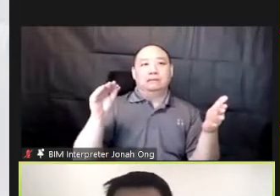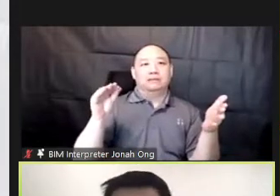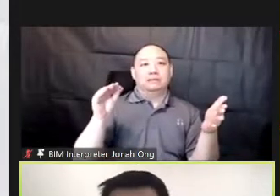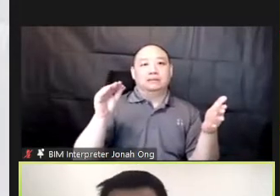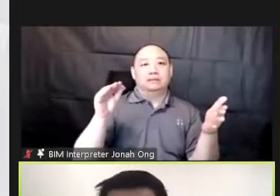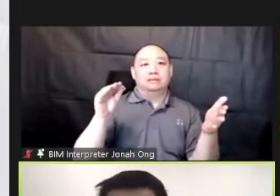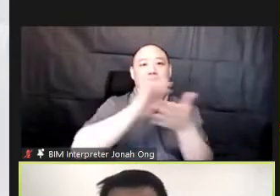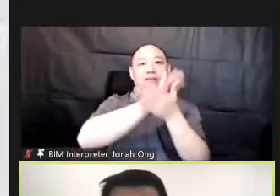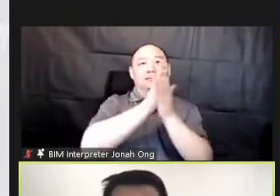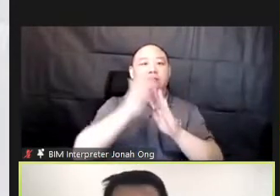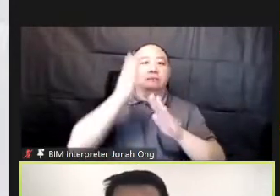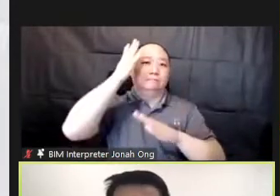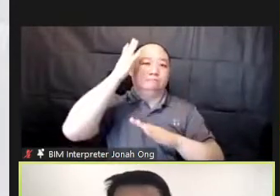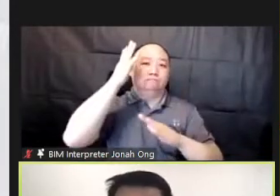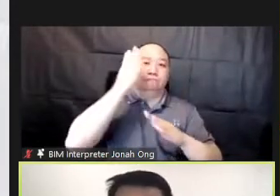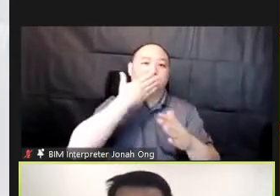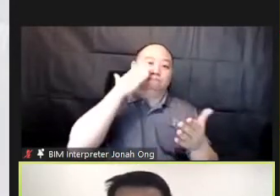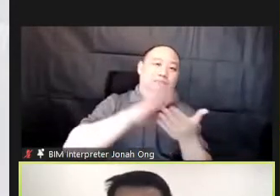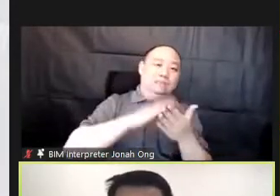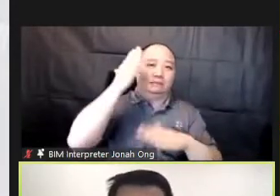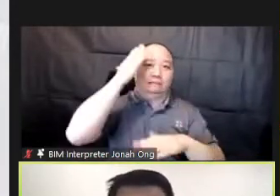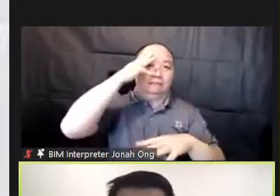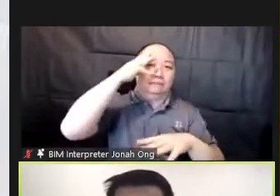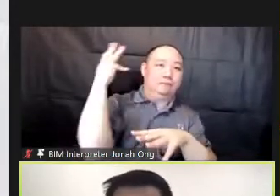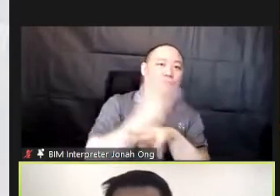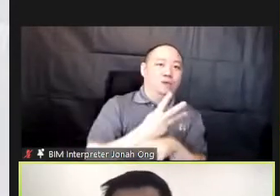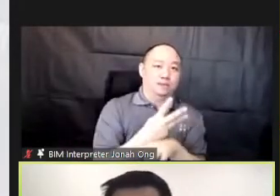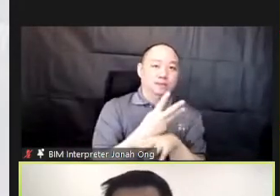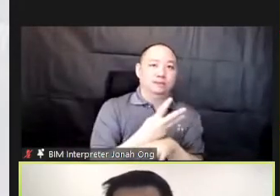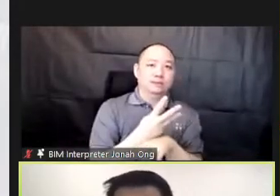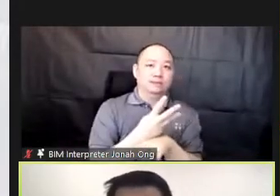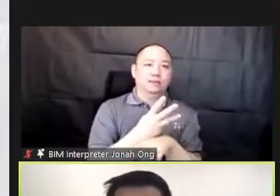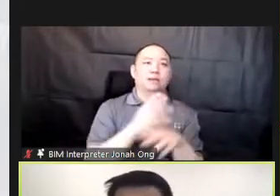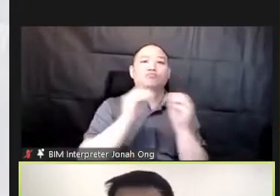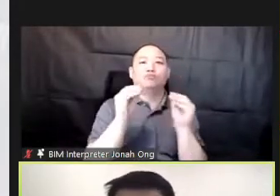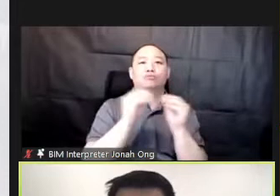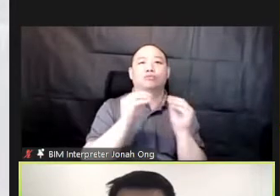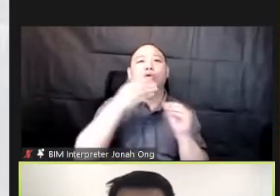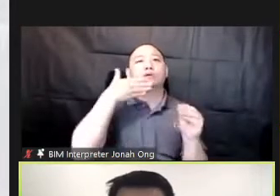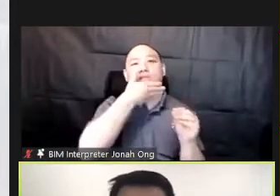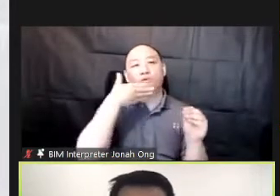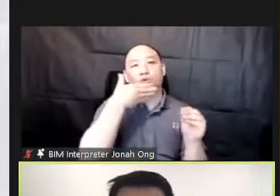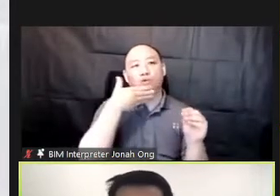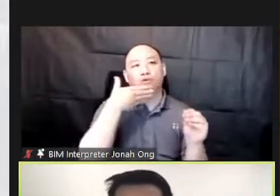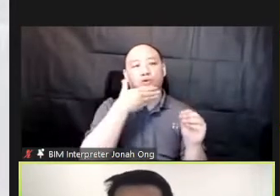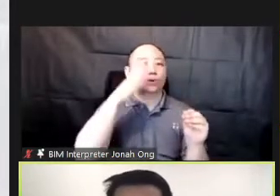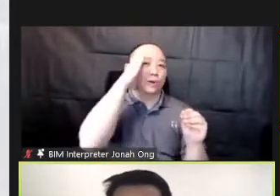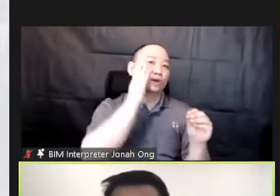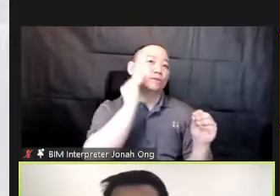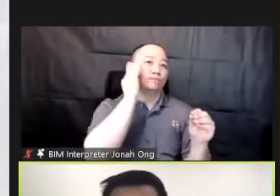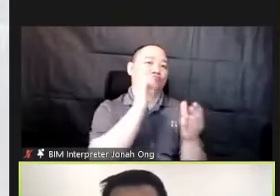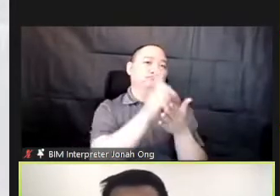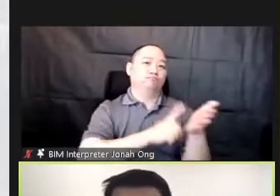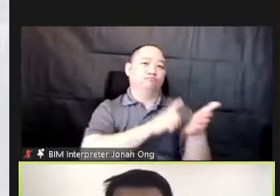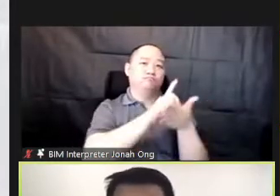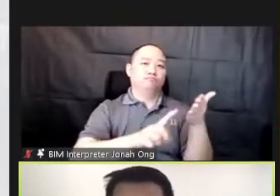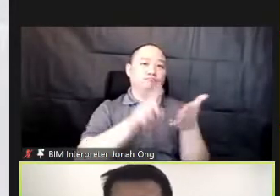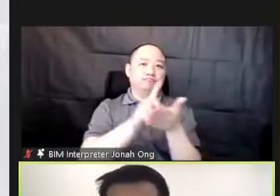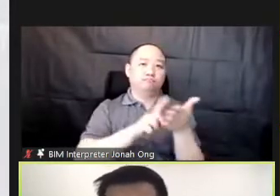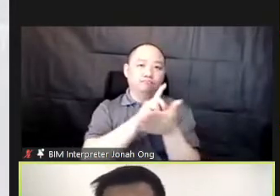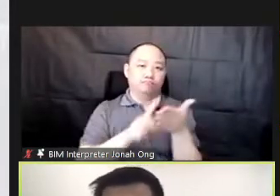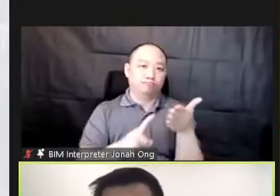ran a survey where we found that more youth experience discrimination in education compared to their